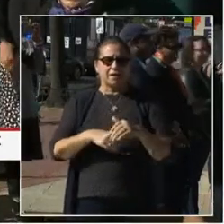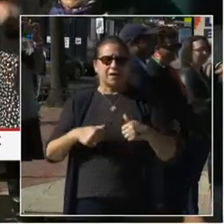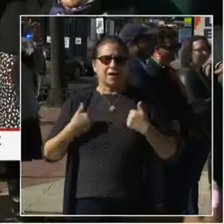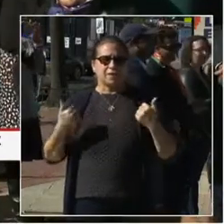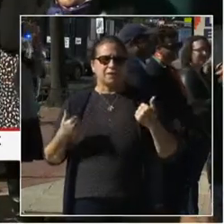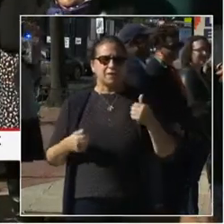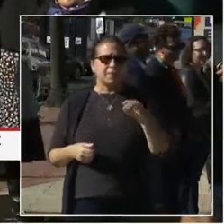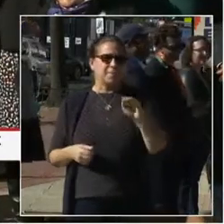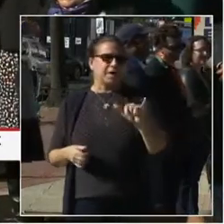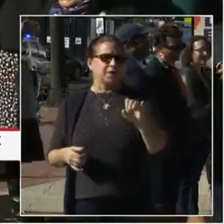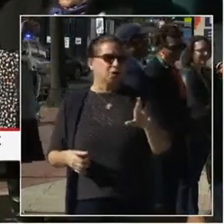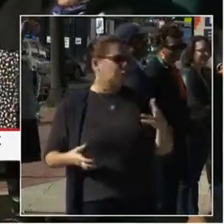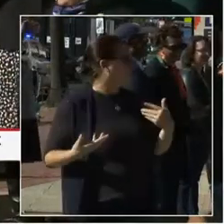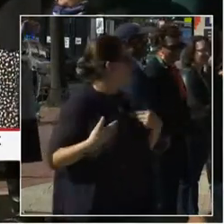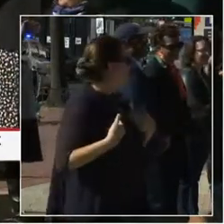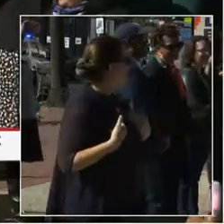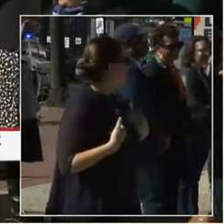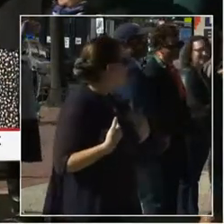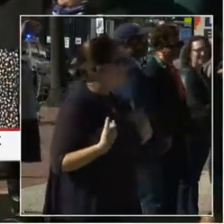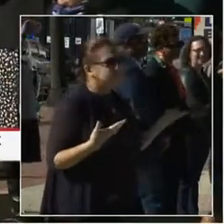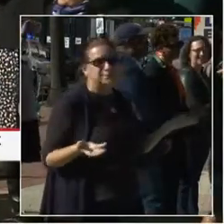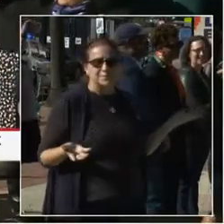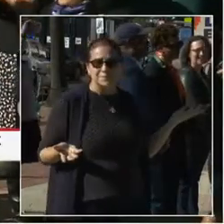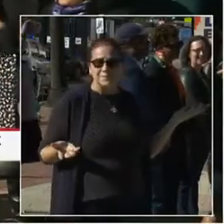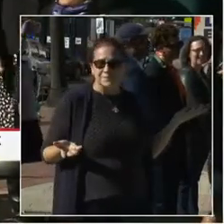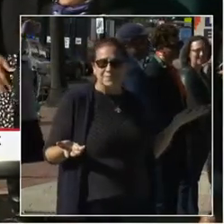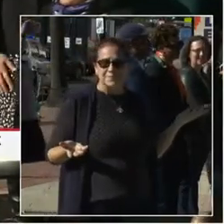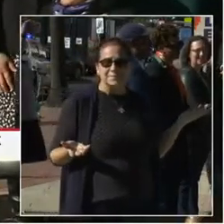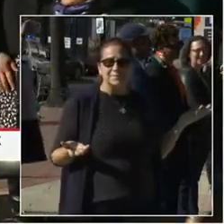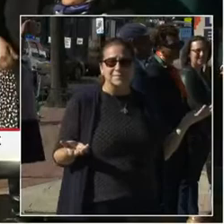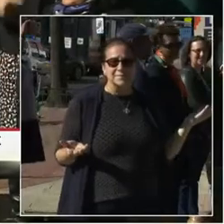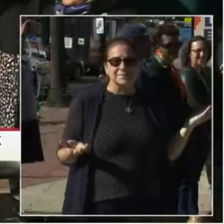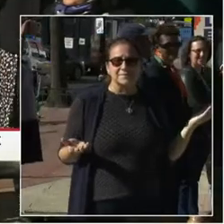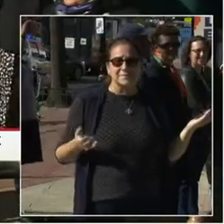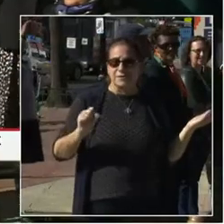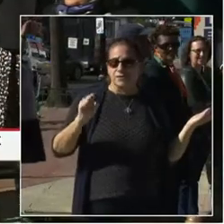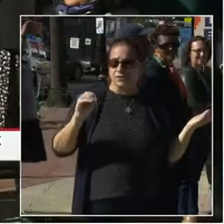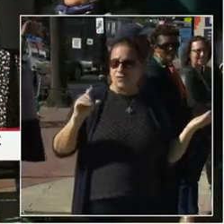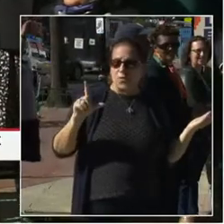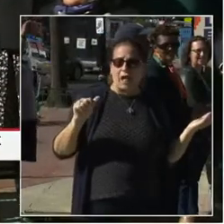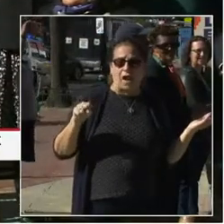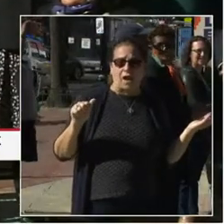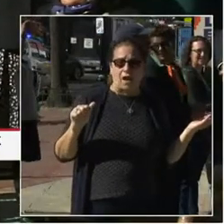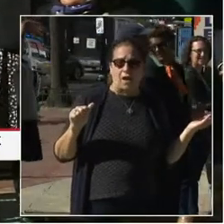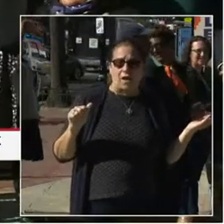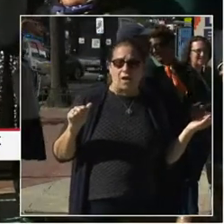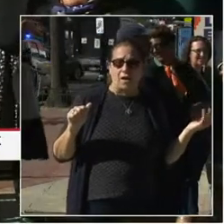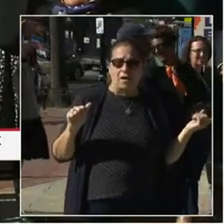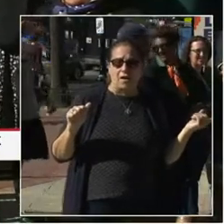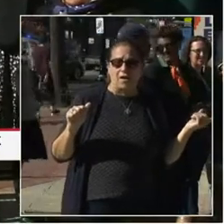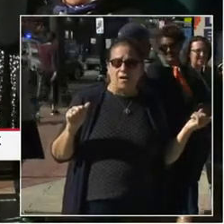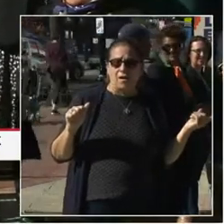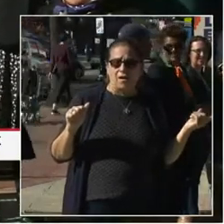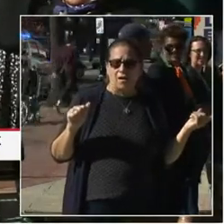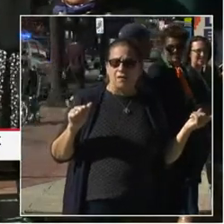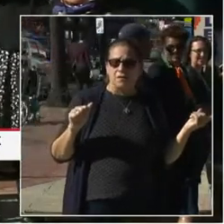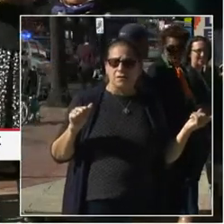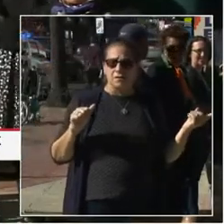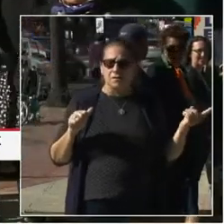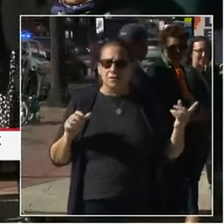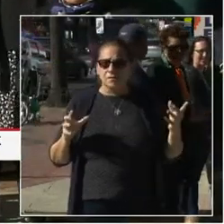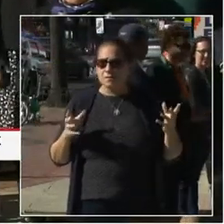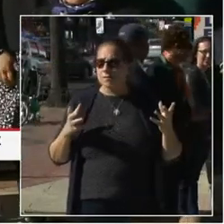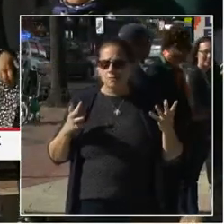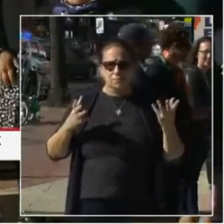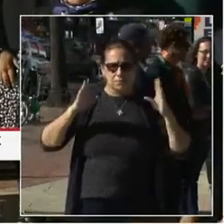But Solana is going to be out pounding the pavement, making sure businesses have what they need. I also want